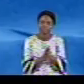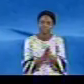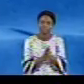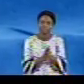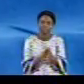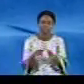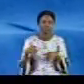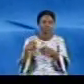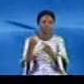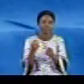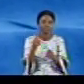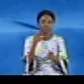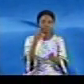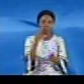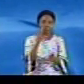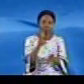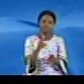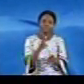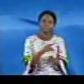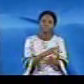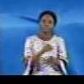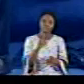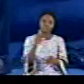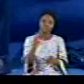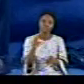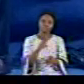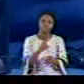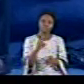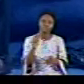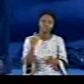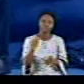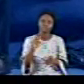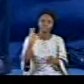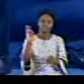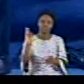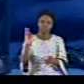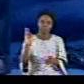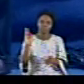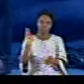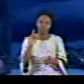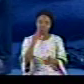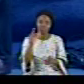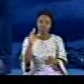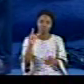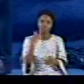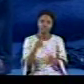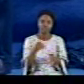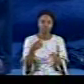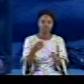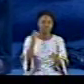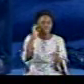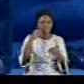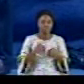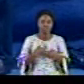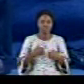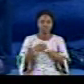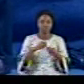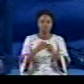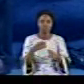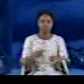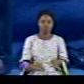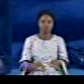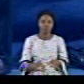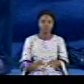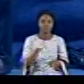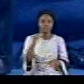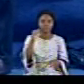he has been suffering from inguinoscutal hernia. But God has done the work tonight. No operation, is healed now. You shall